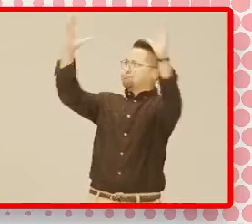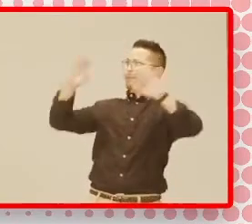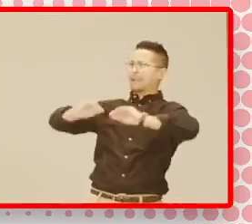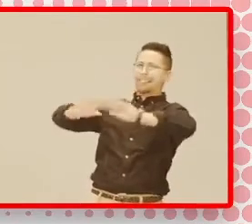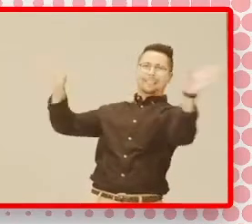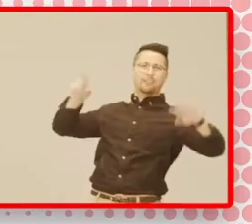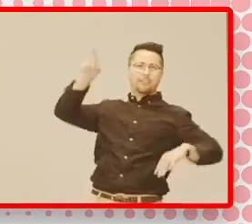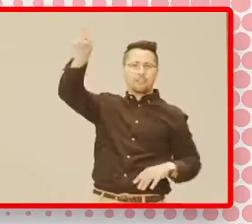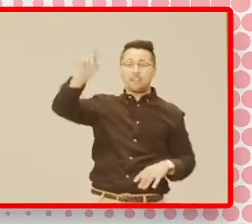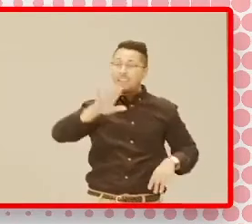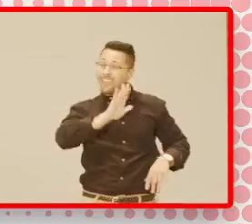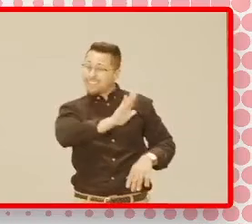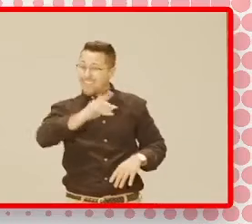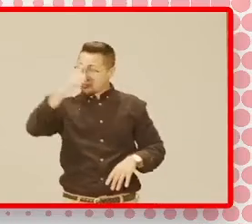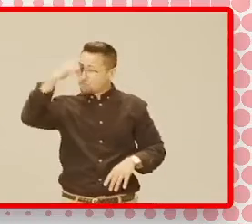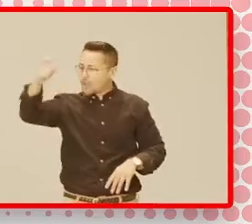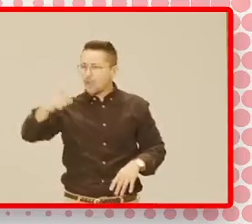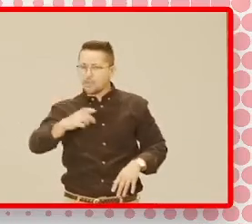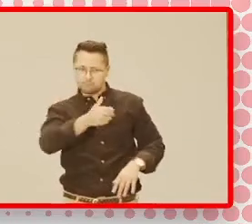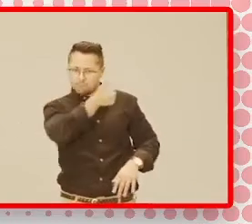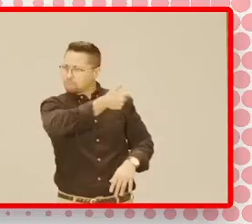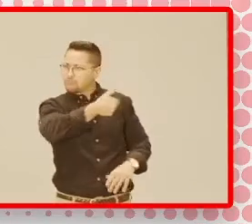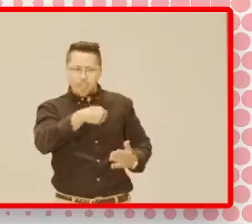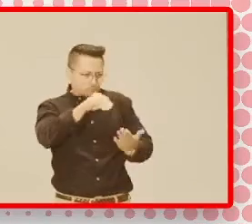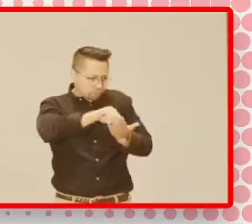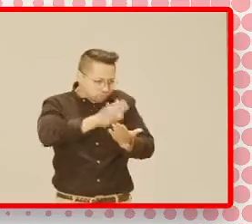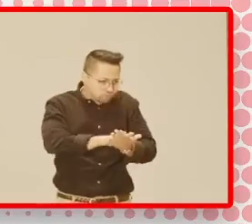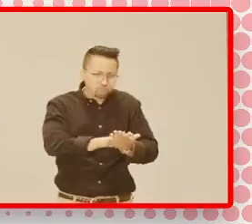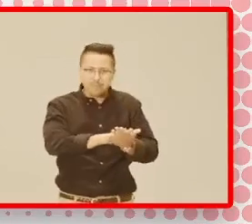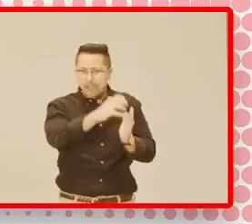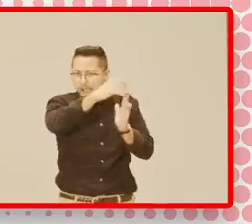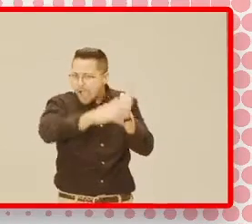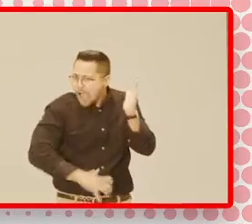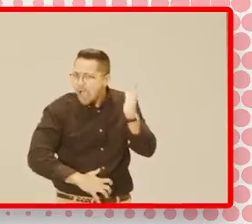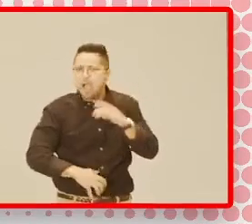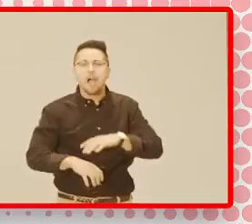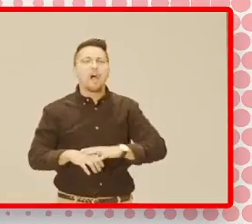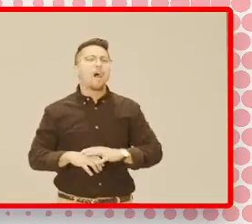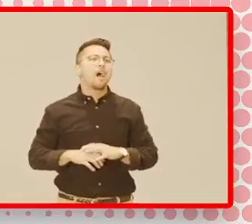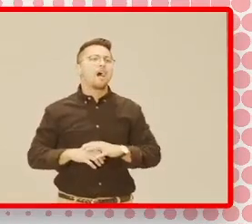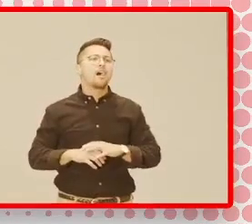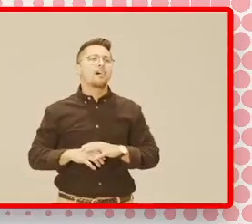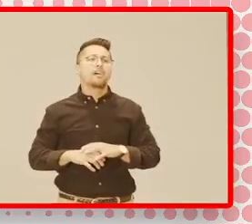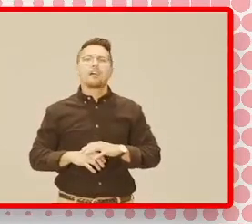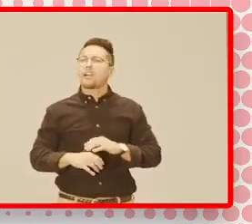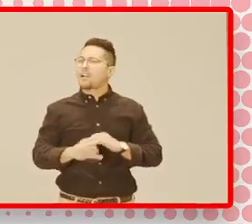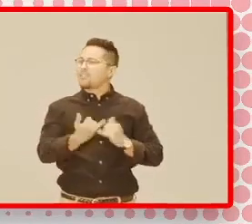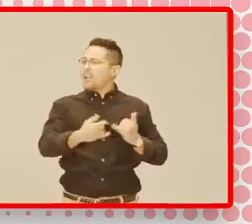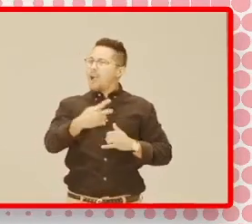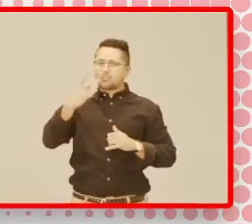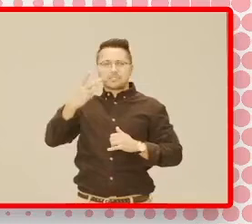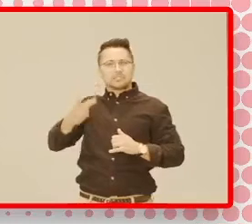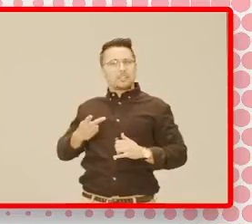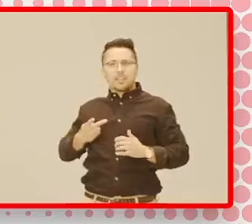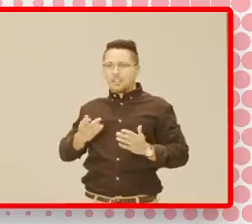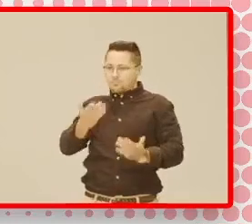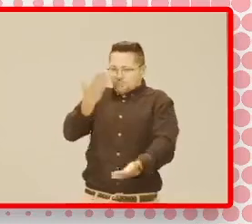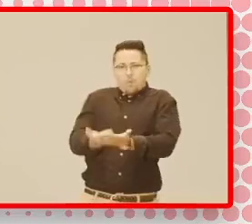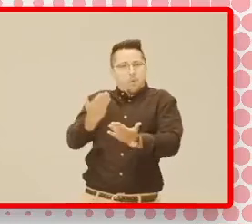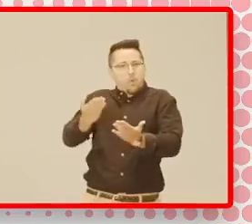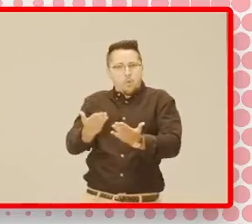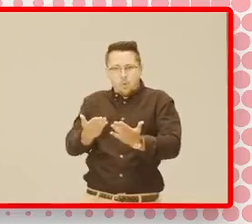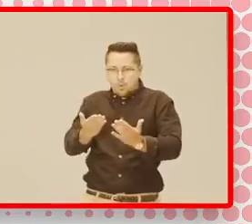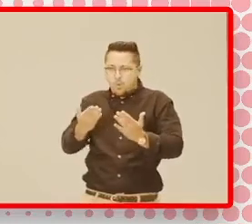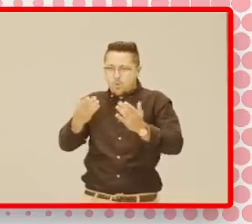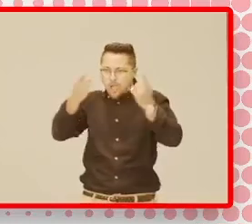about, that was all him. He wrote it down, and he is seeing it come into existence. So we knew that if he was going to